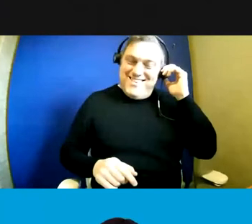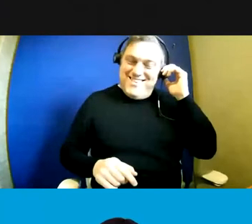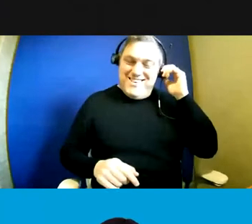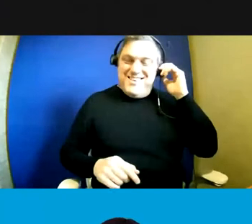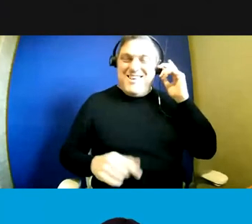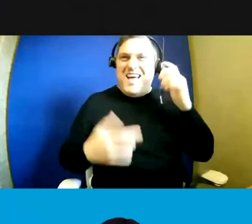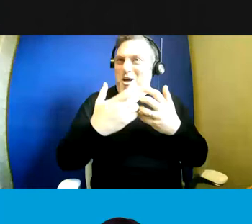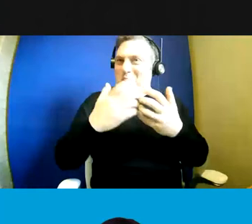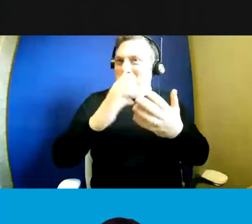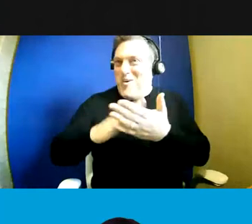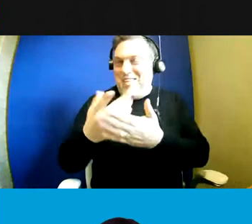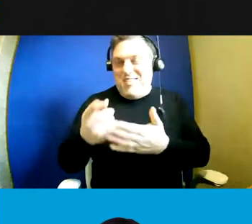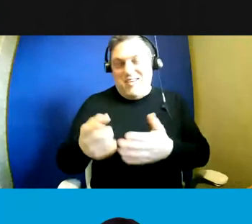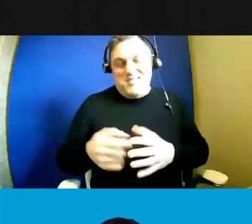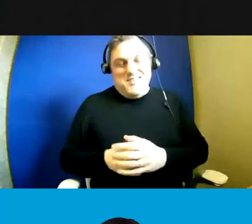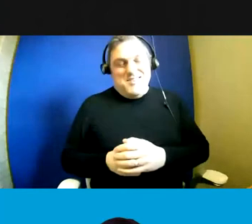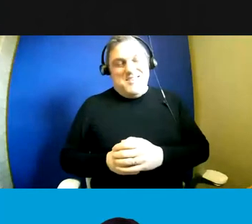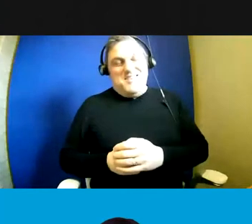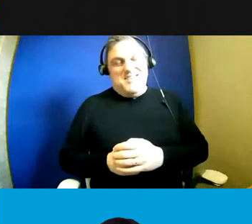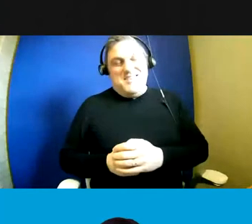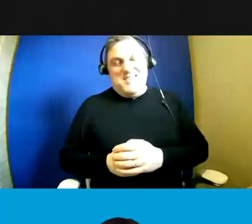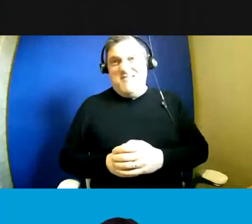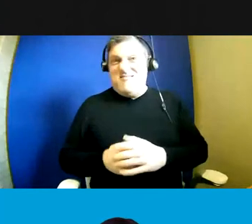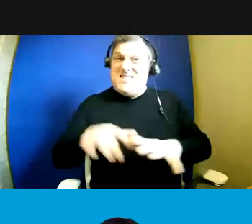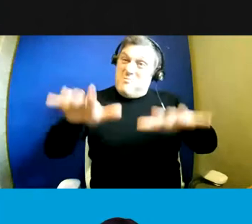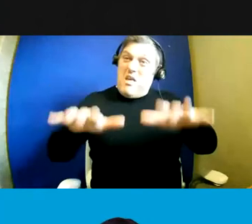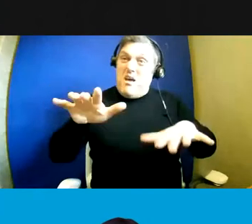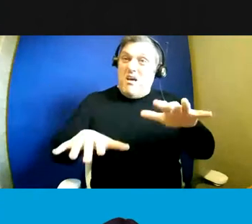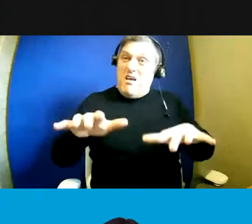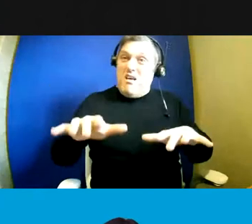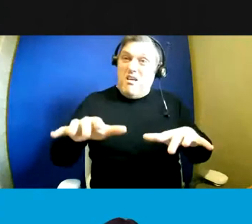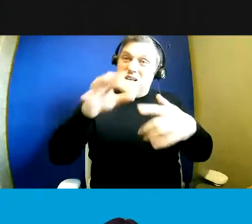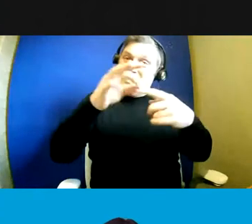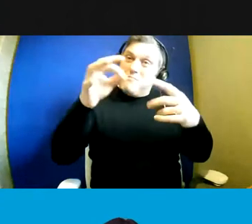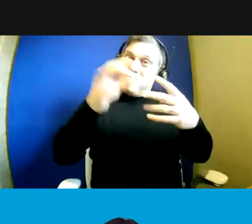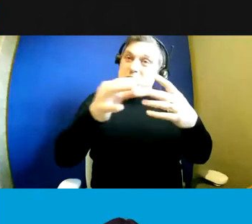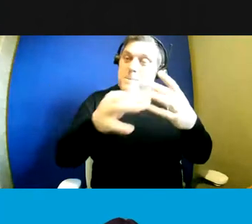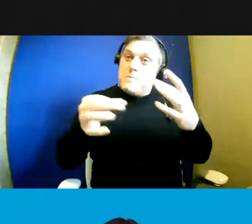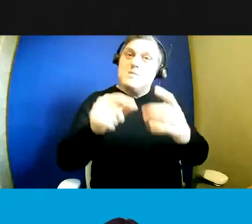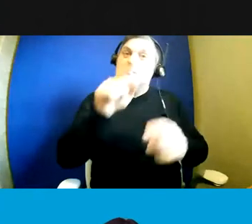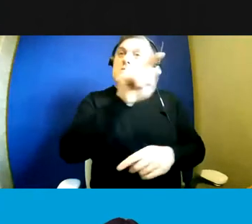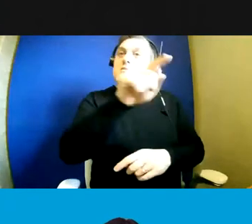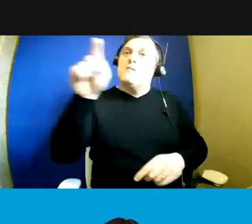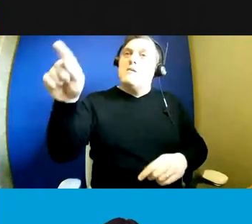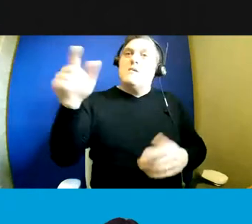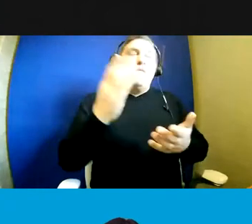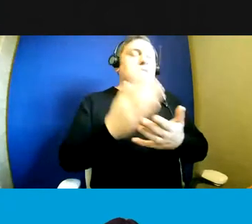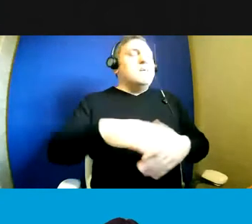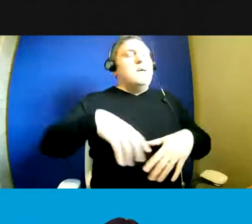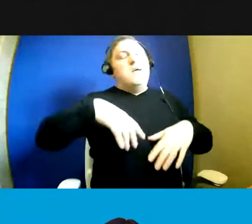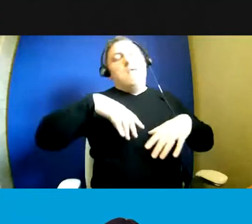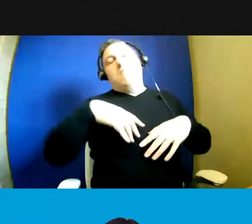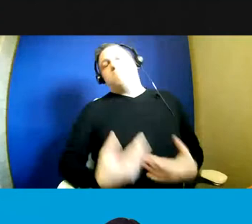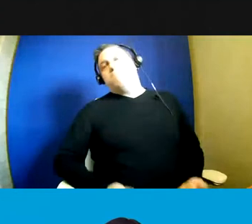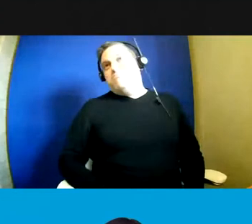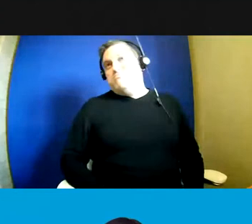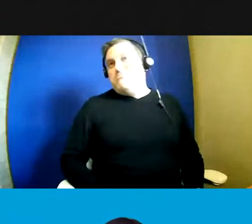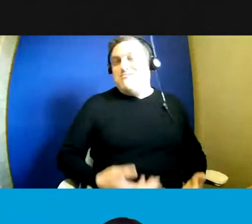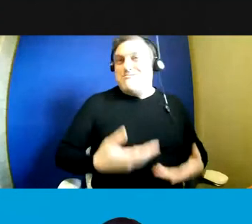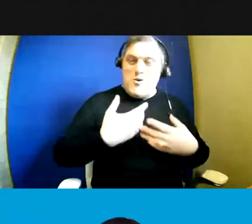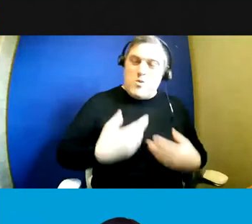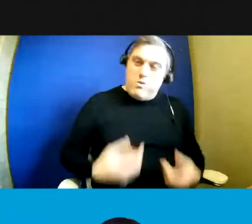So those, and their conditions, they're very similar to each other, and they're conditions where people do feel very tired and very fatigued for a